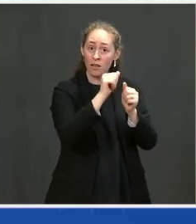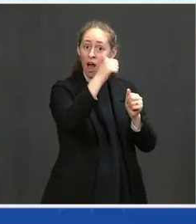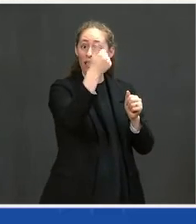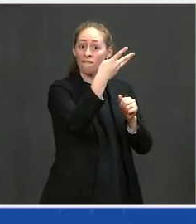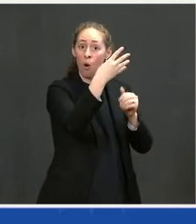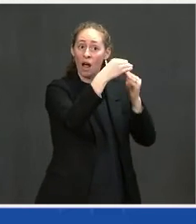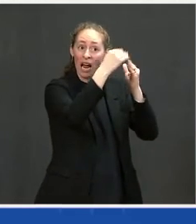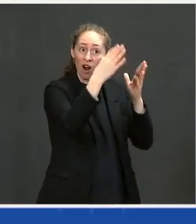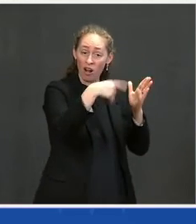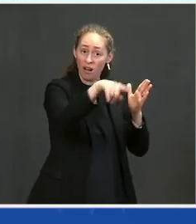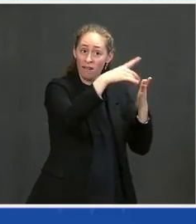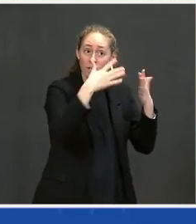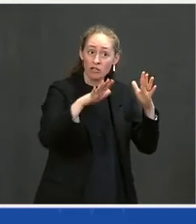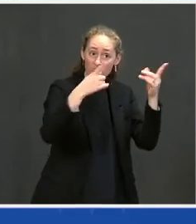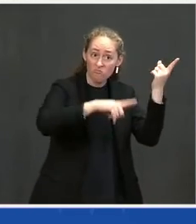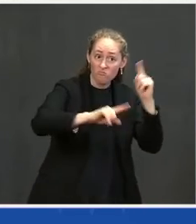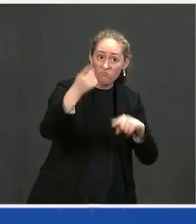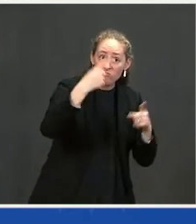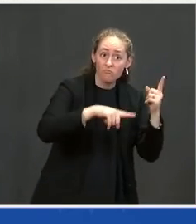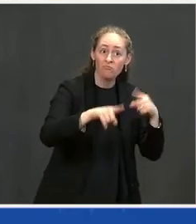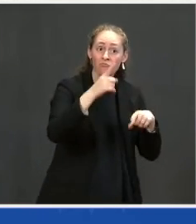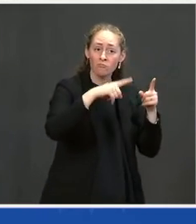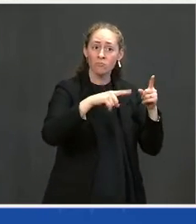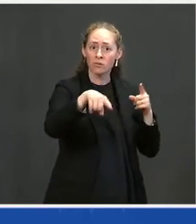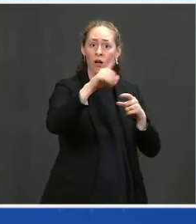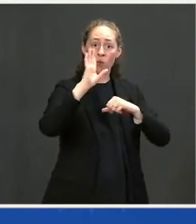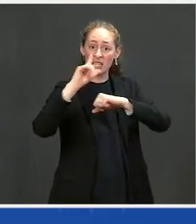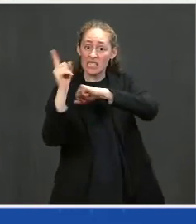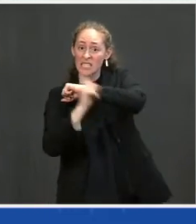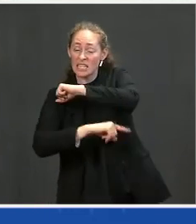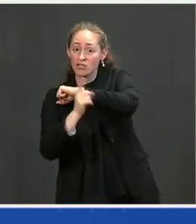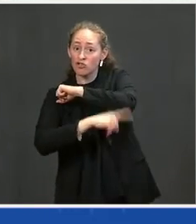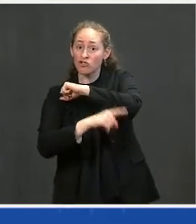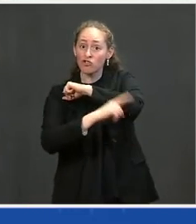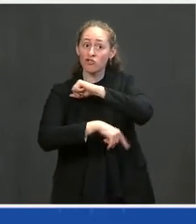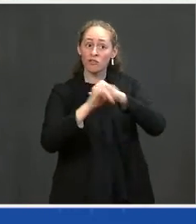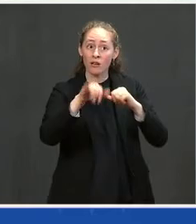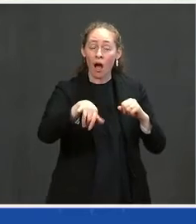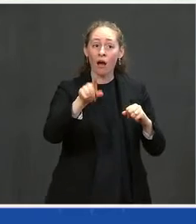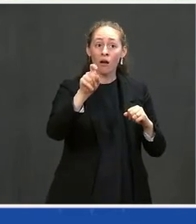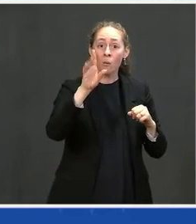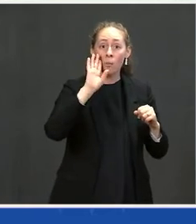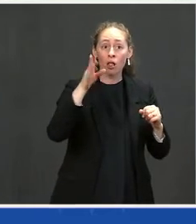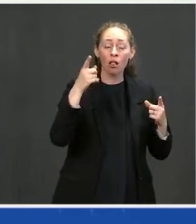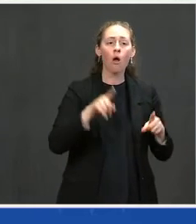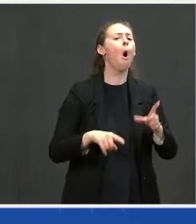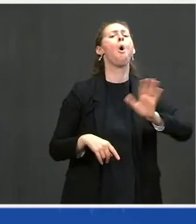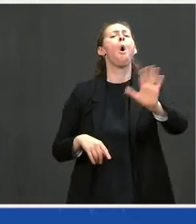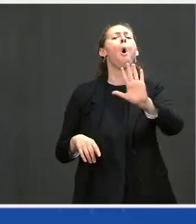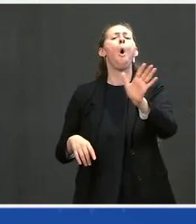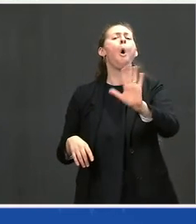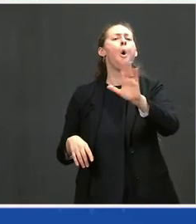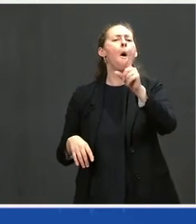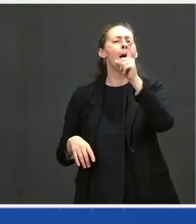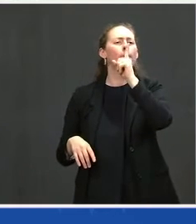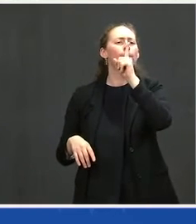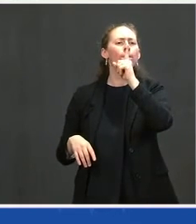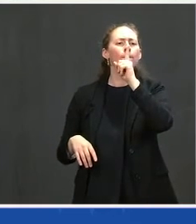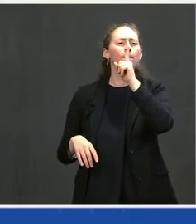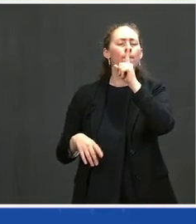sanctions or No, that's not where I make the decision. That's where I make sure we're all on the same page. All on the same page.